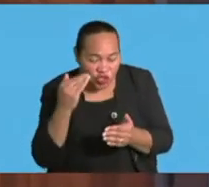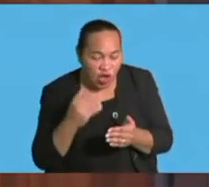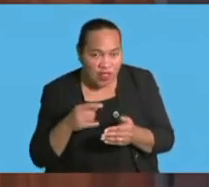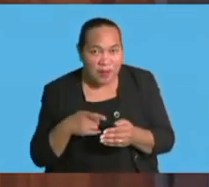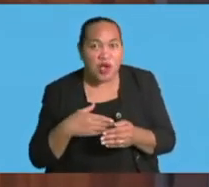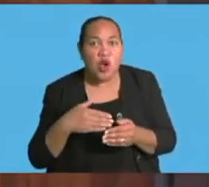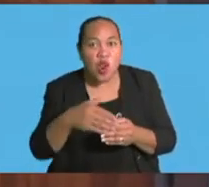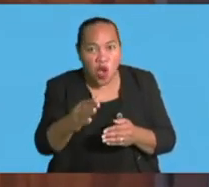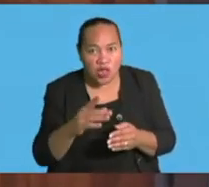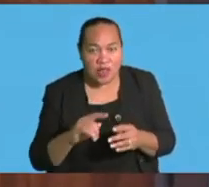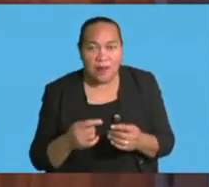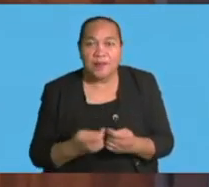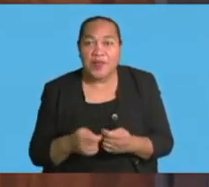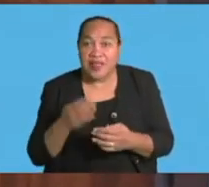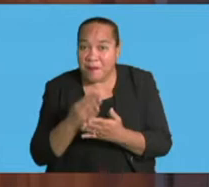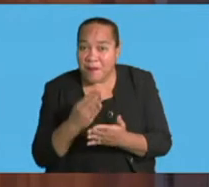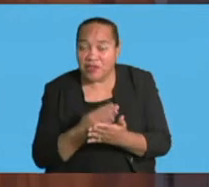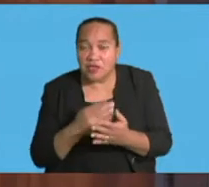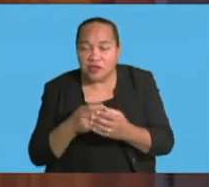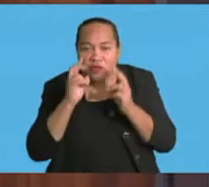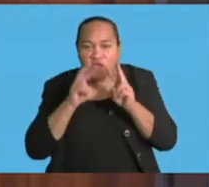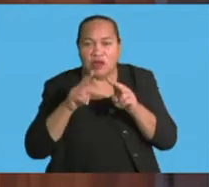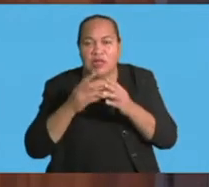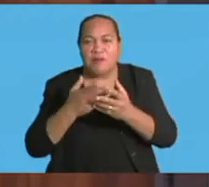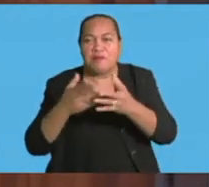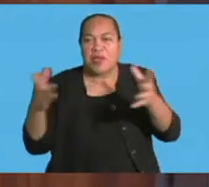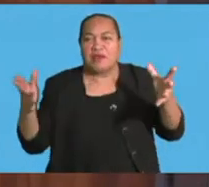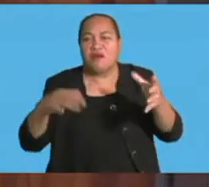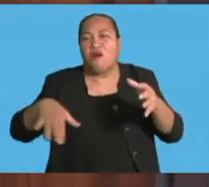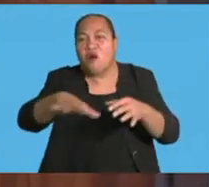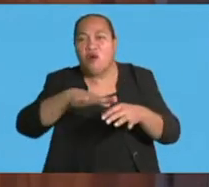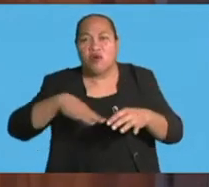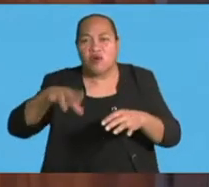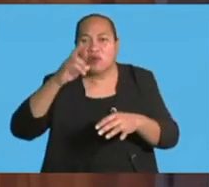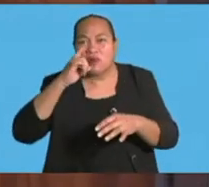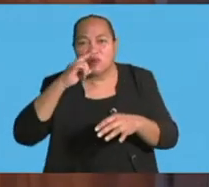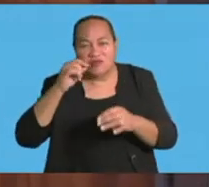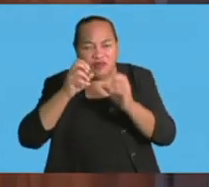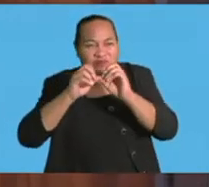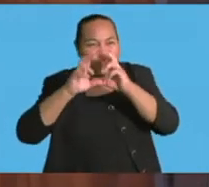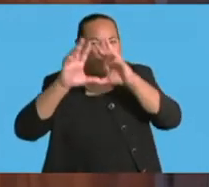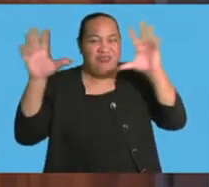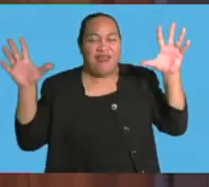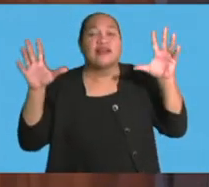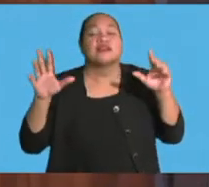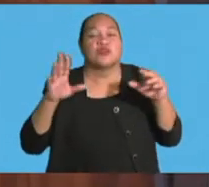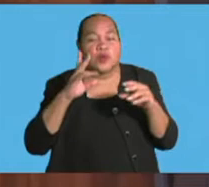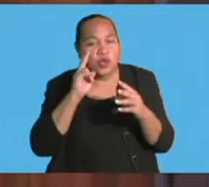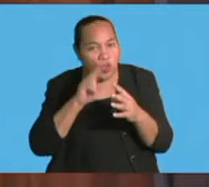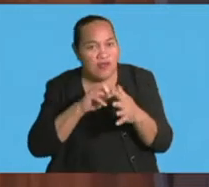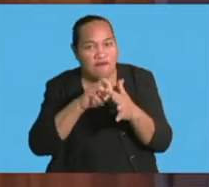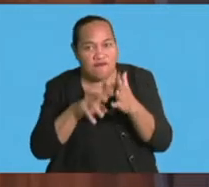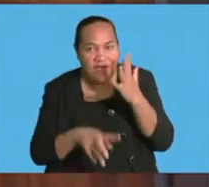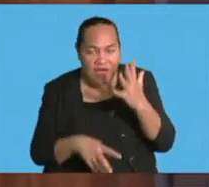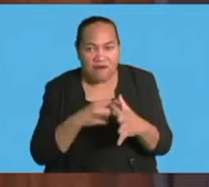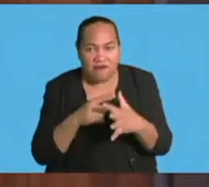The budget considers the bigger picture for every Fijian when we look into the details of these 5 pillars. We are going